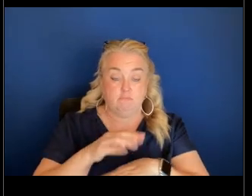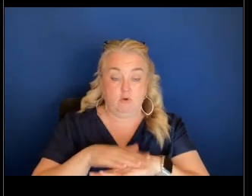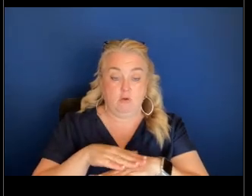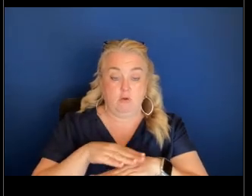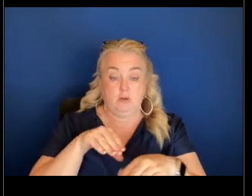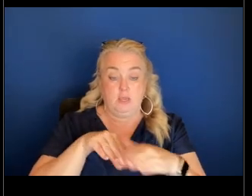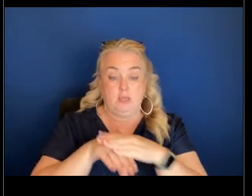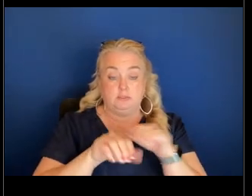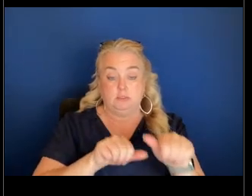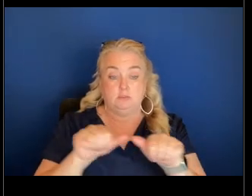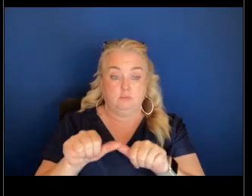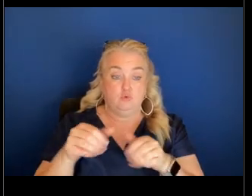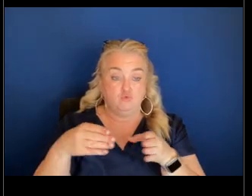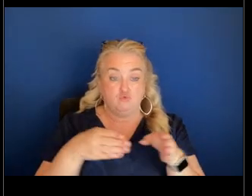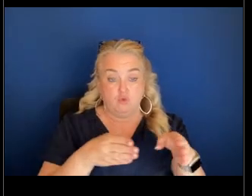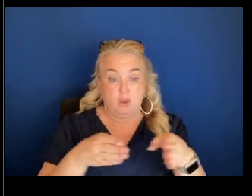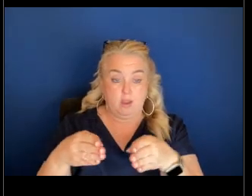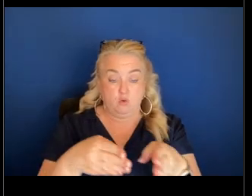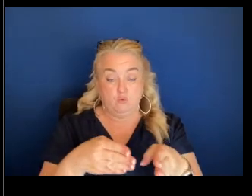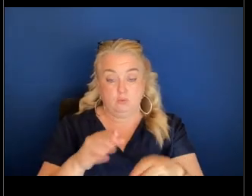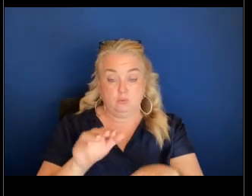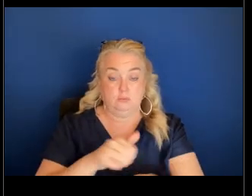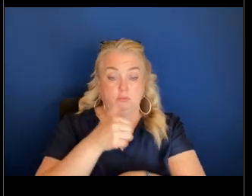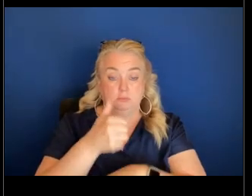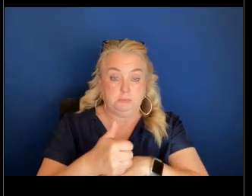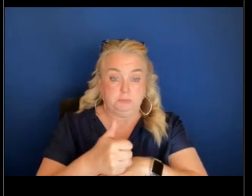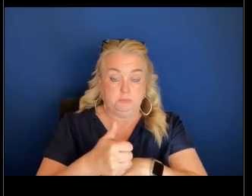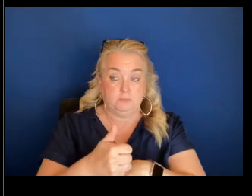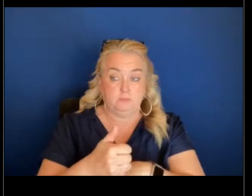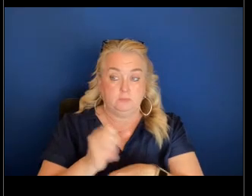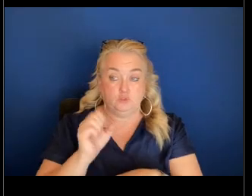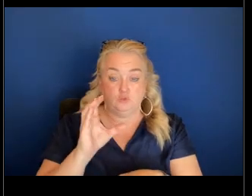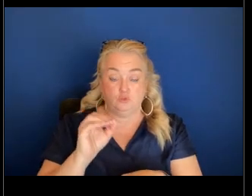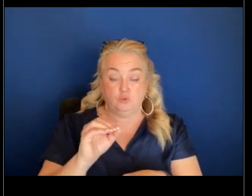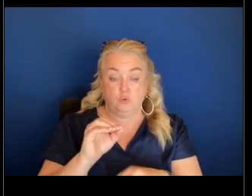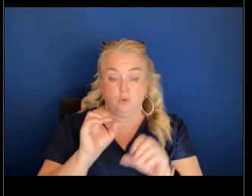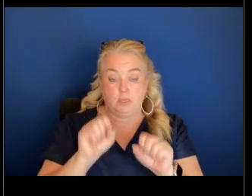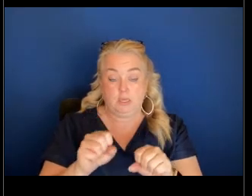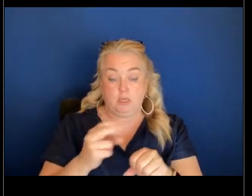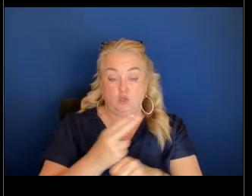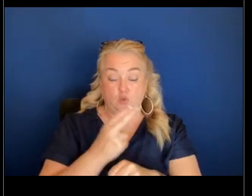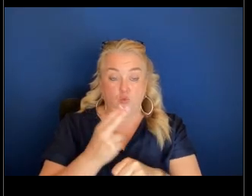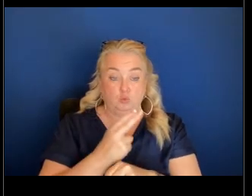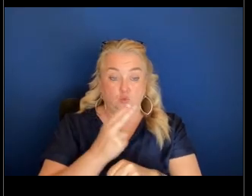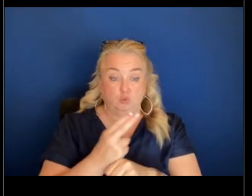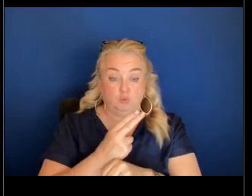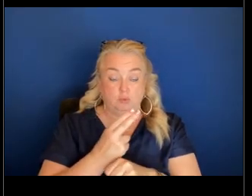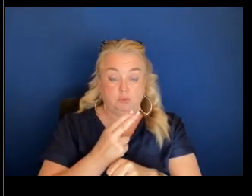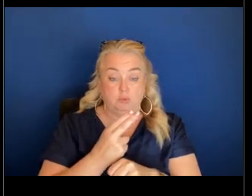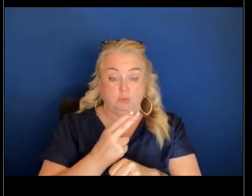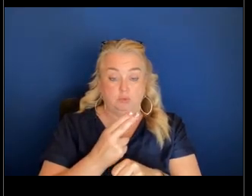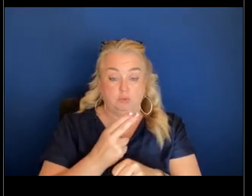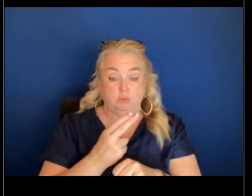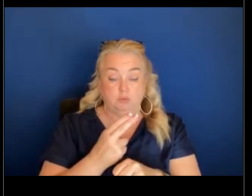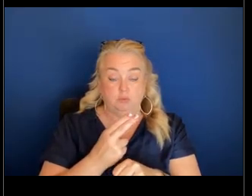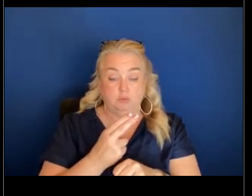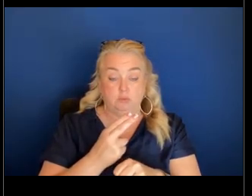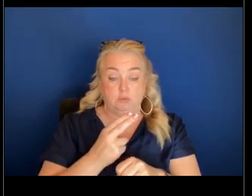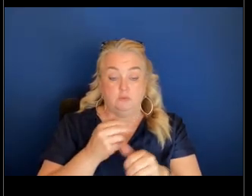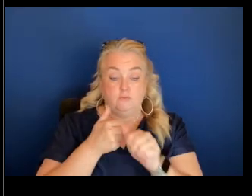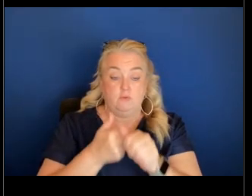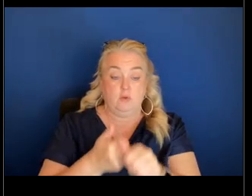route and positioned so their operable controls are within